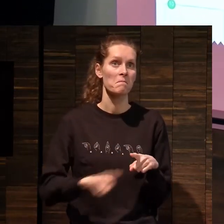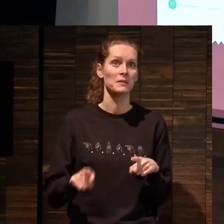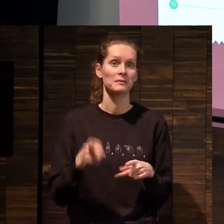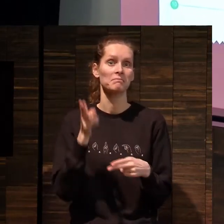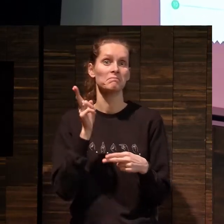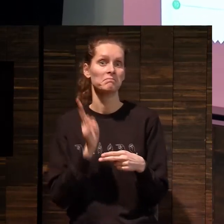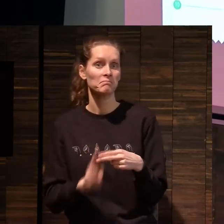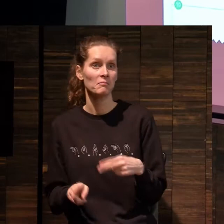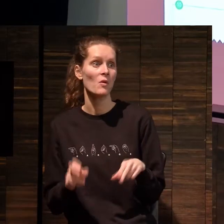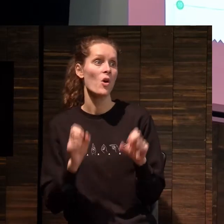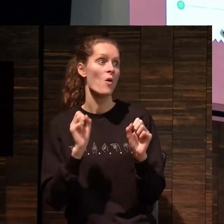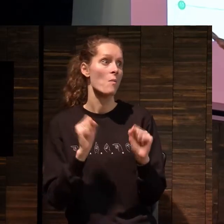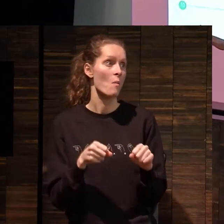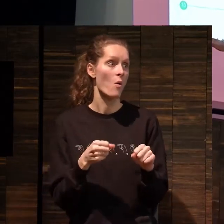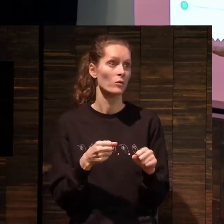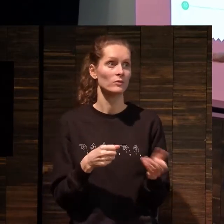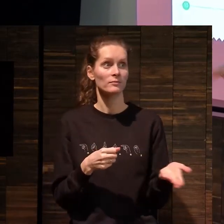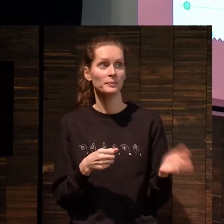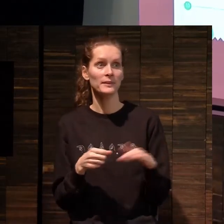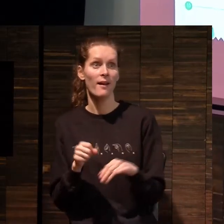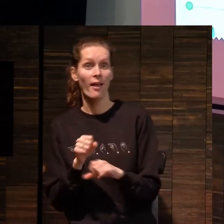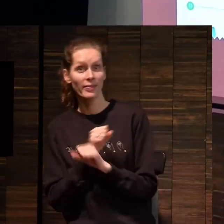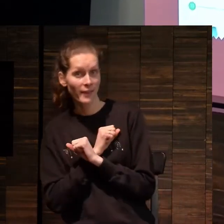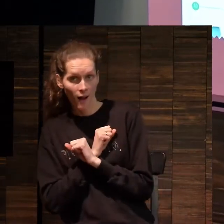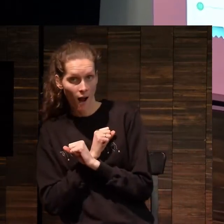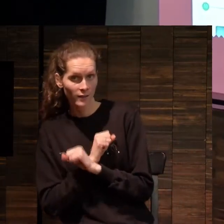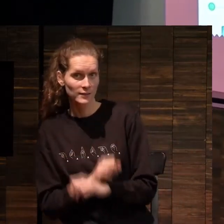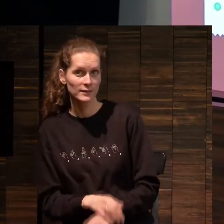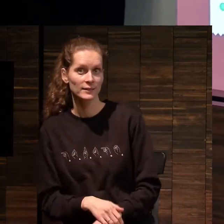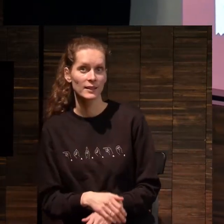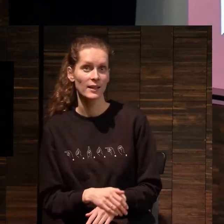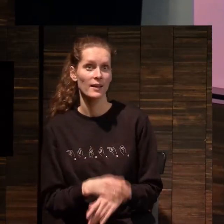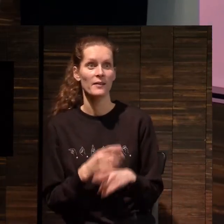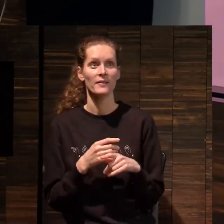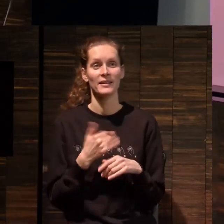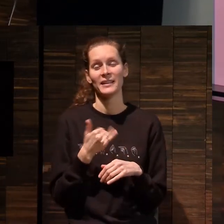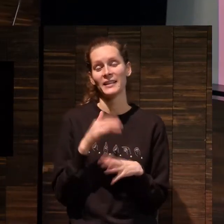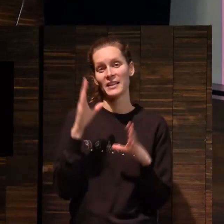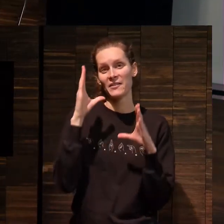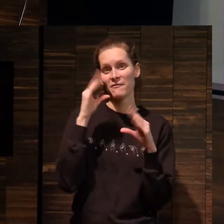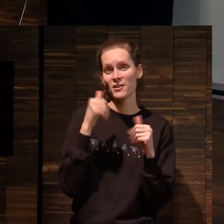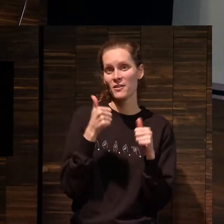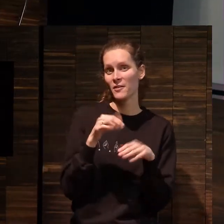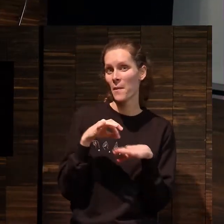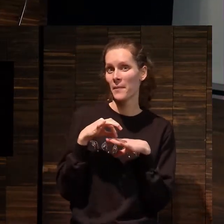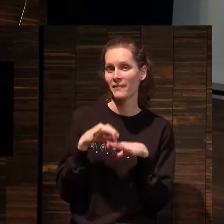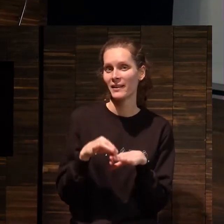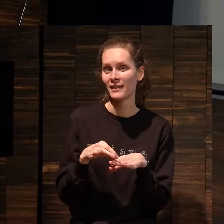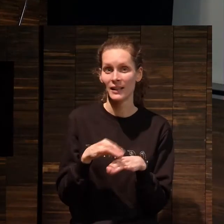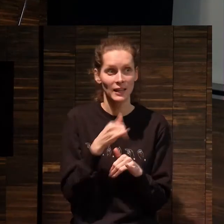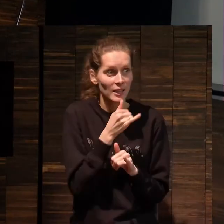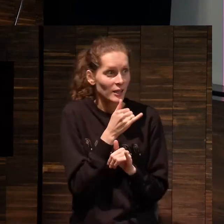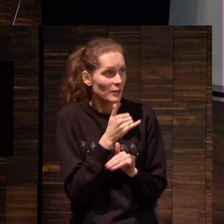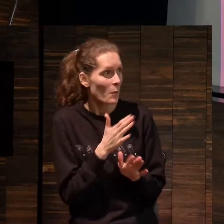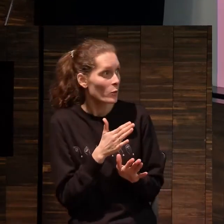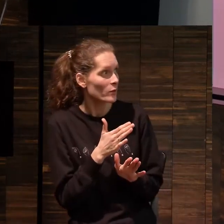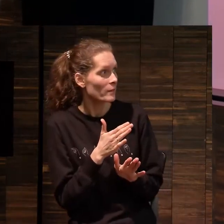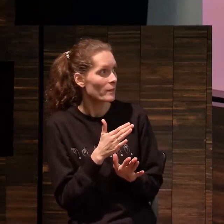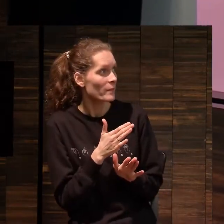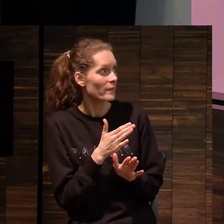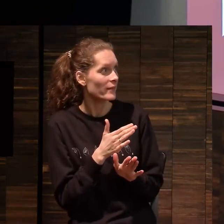Then I think it's good that we have done it quickly. We can take a rest or continue our